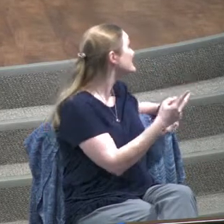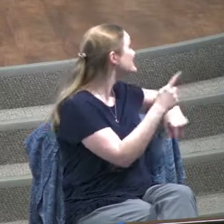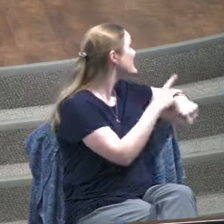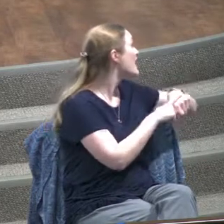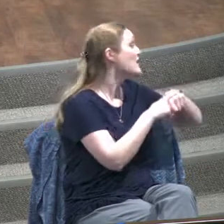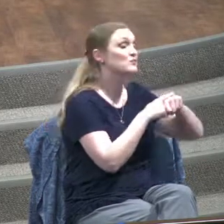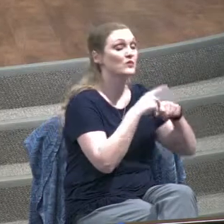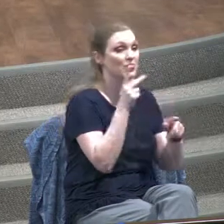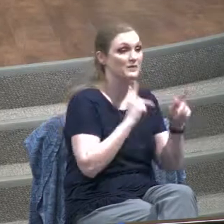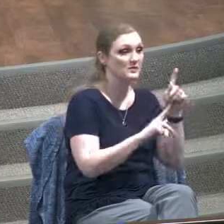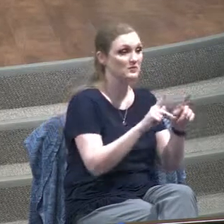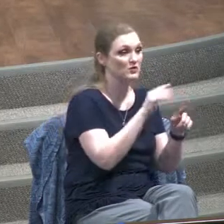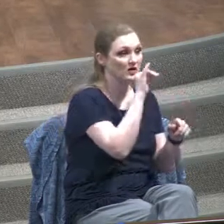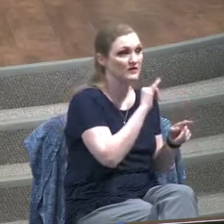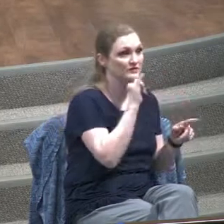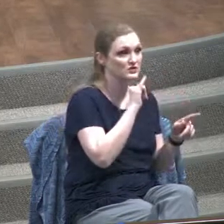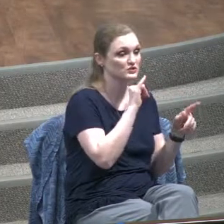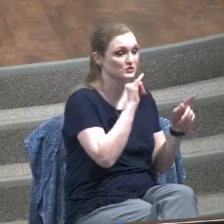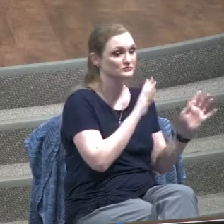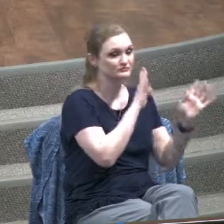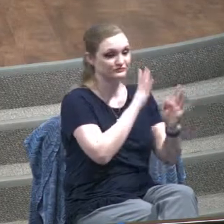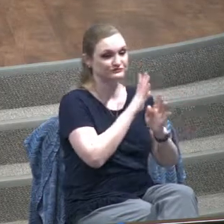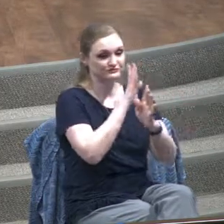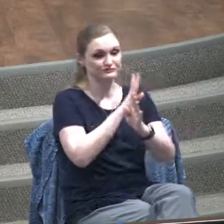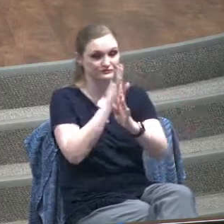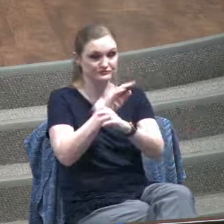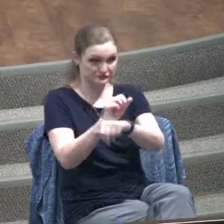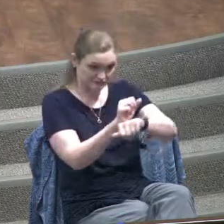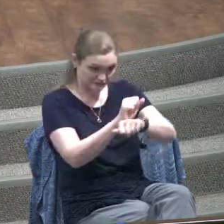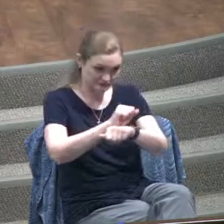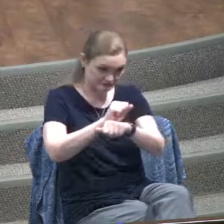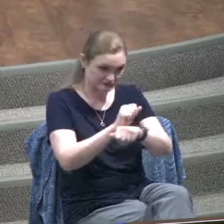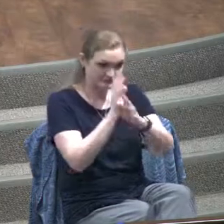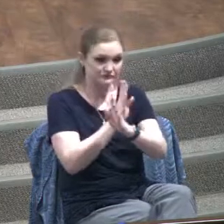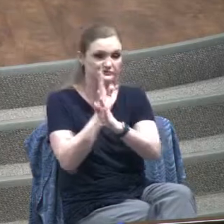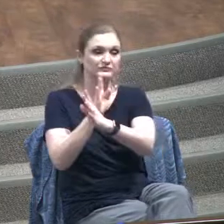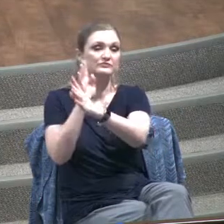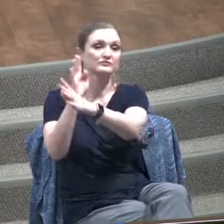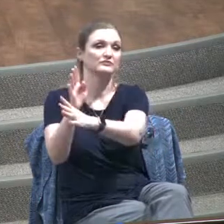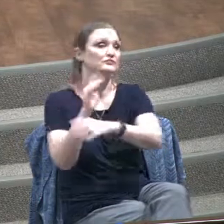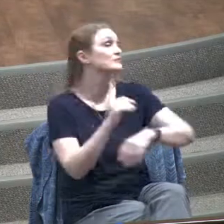in 597, a second deportation of the